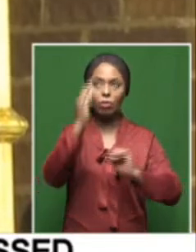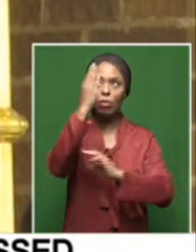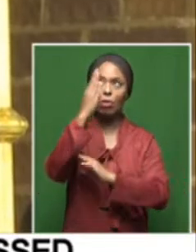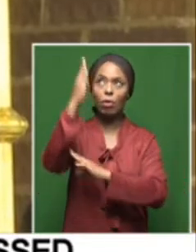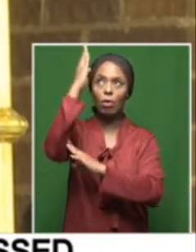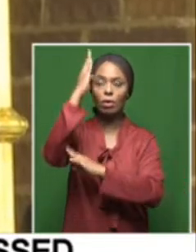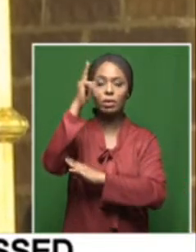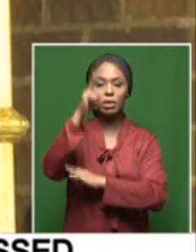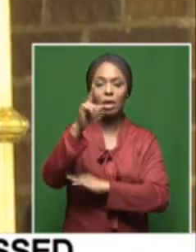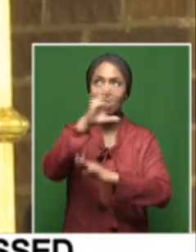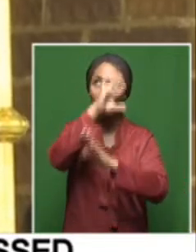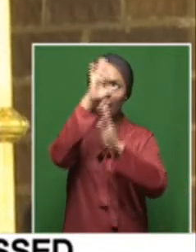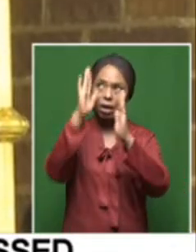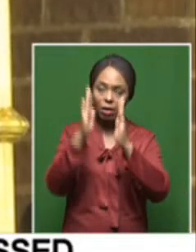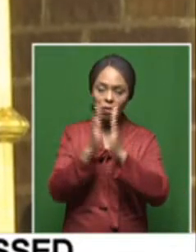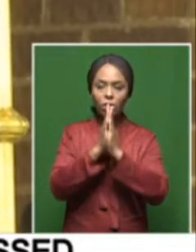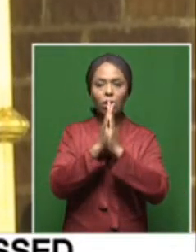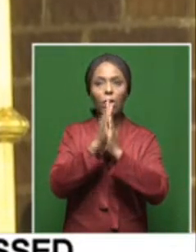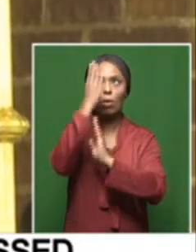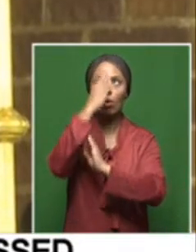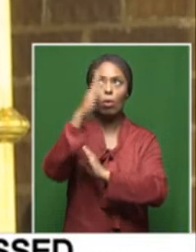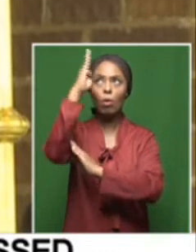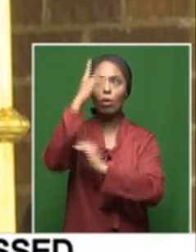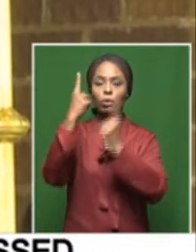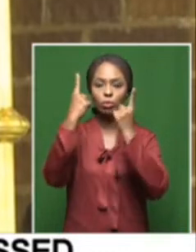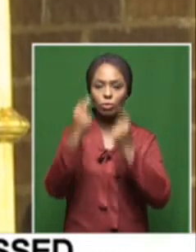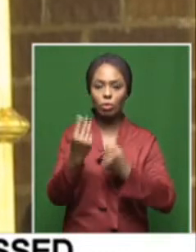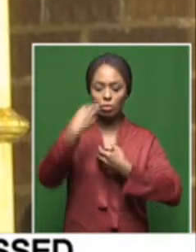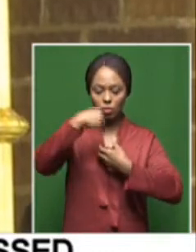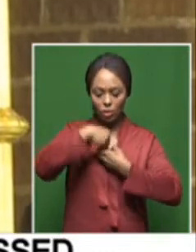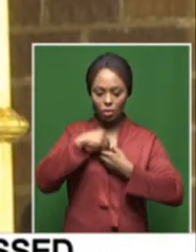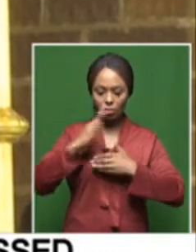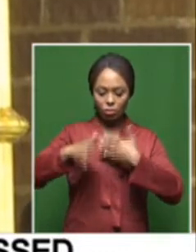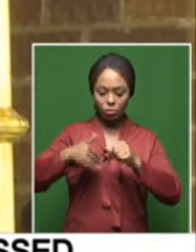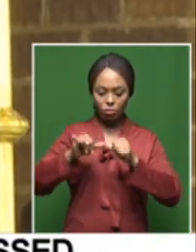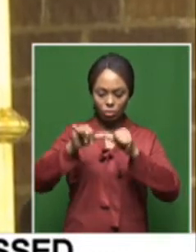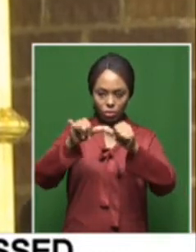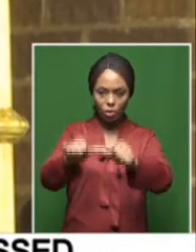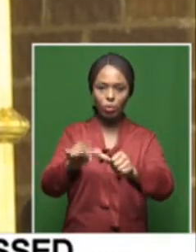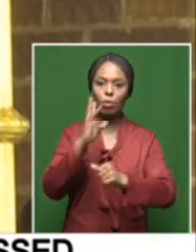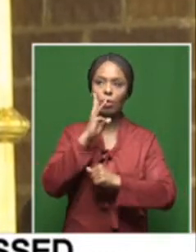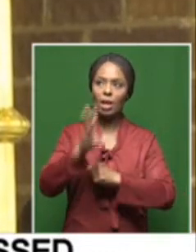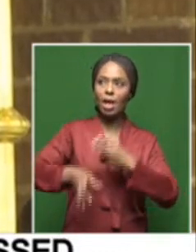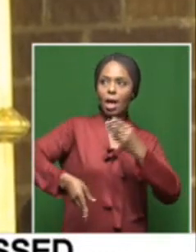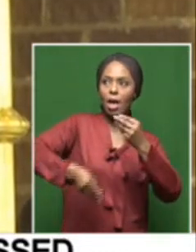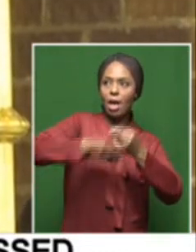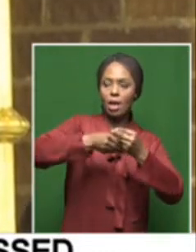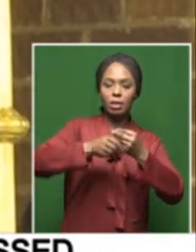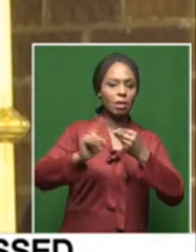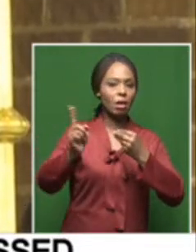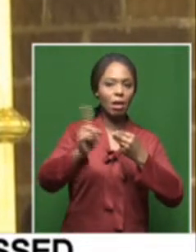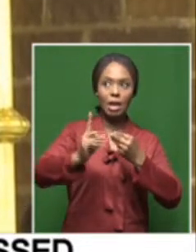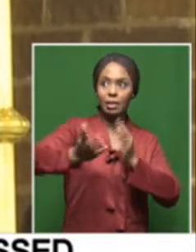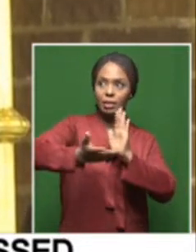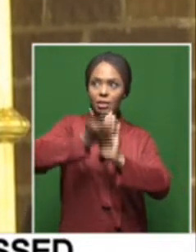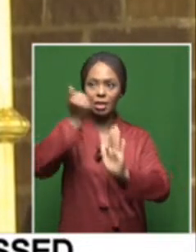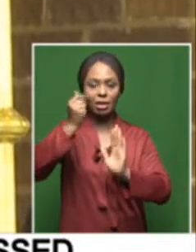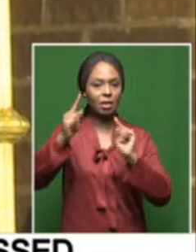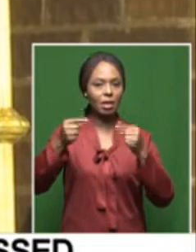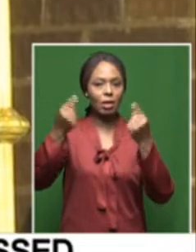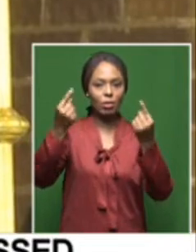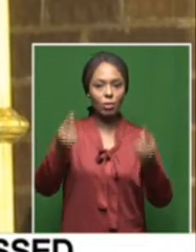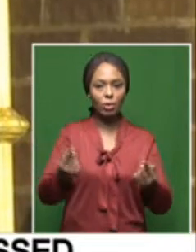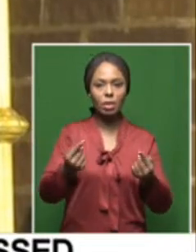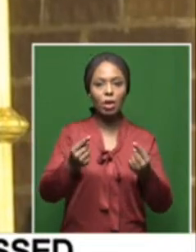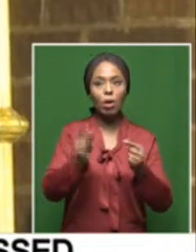everything God does will endure forever. Nothing can be added to it, and nothing taken from it. The word